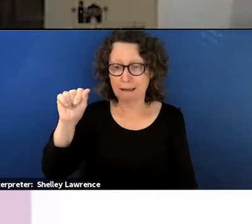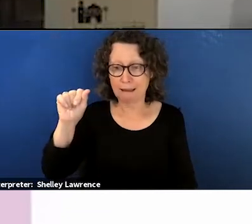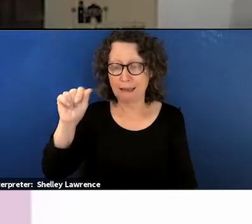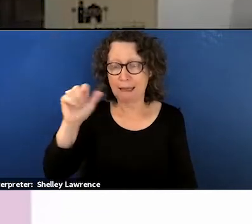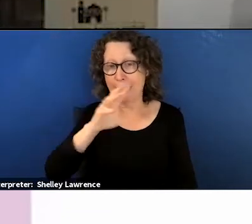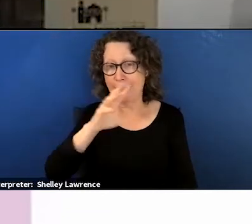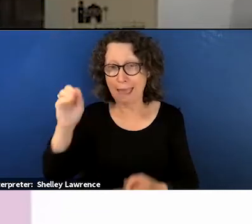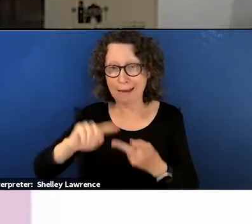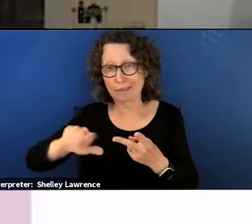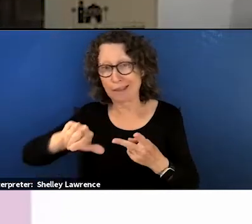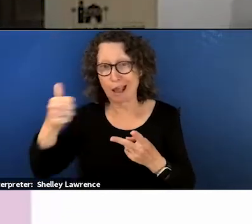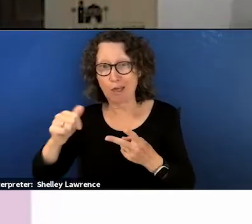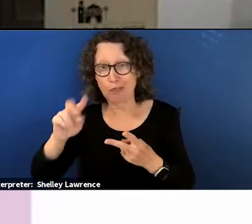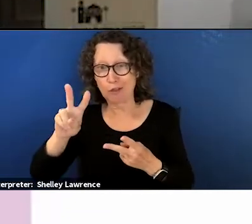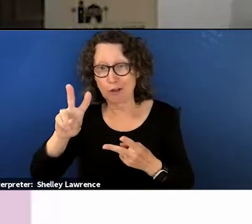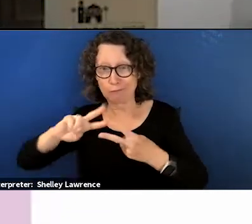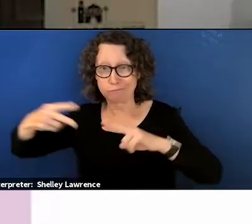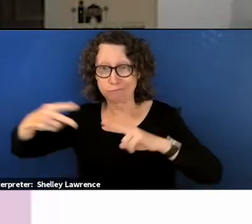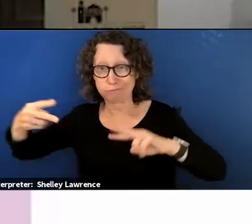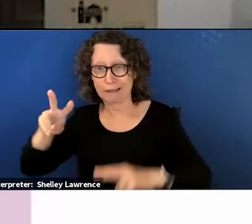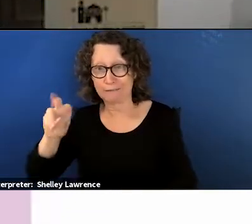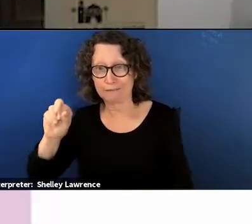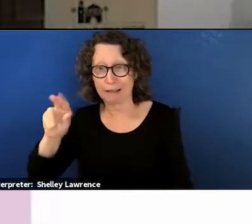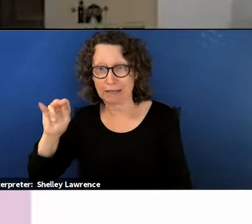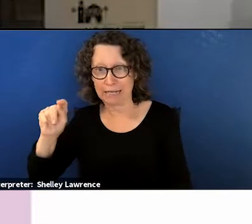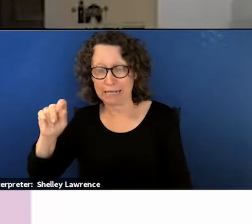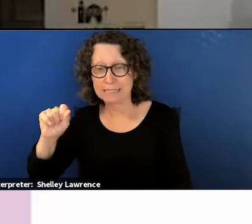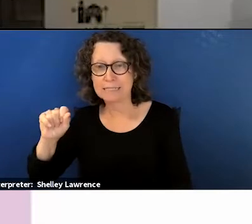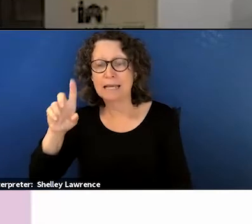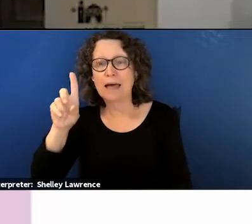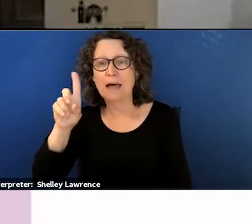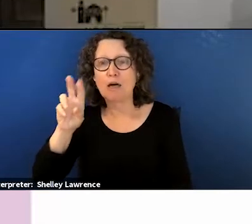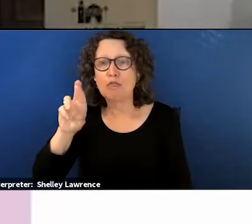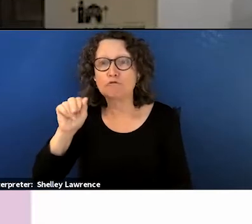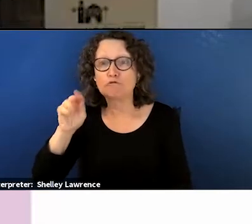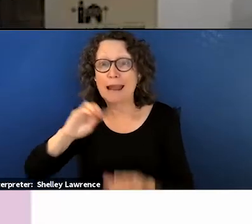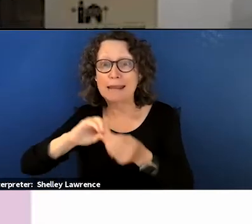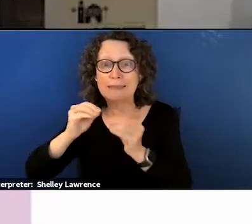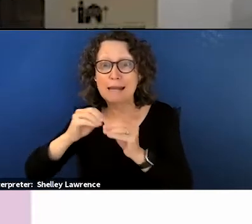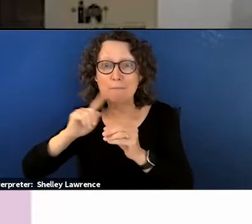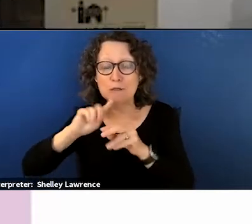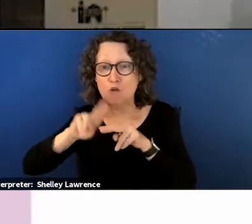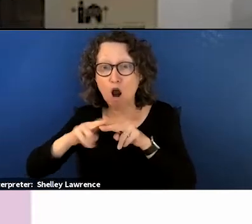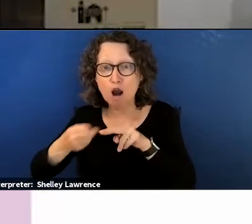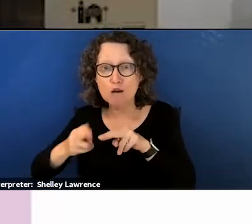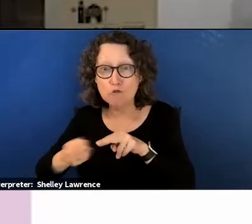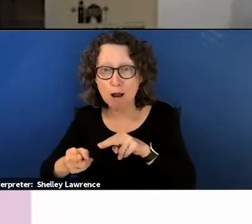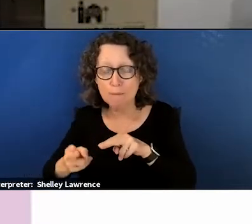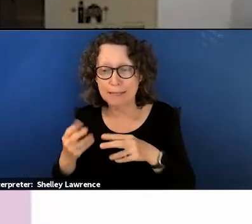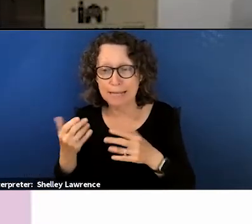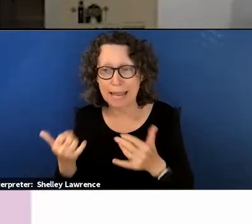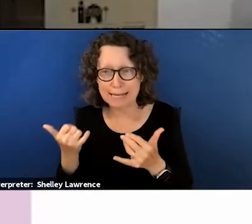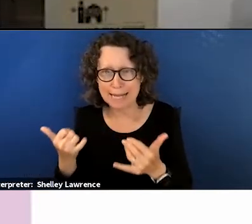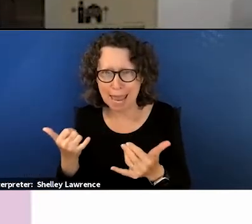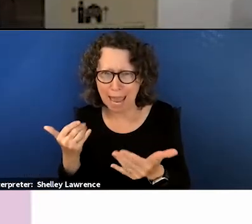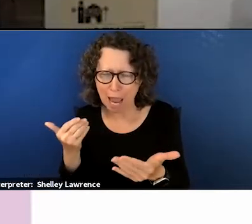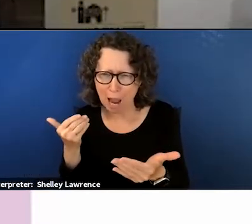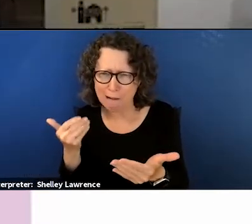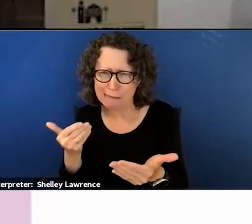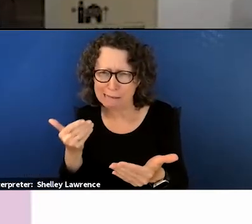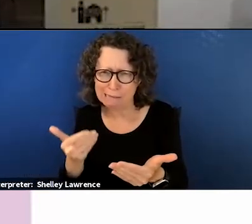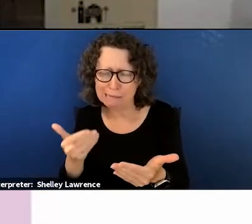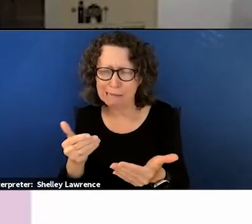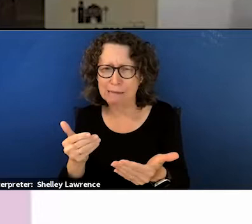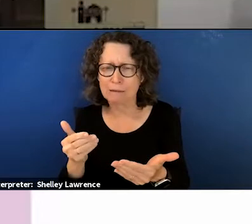and the other variants that we have in the district, the rate is dropping. And right now we are approaching where we